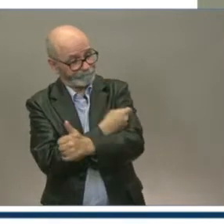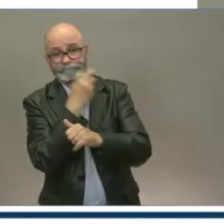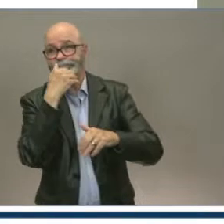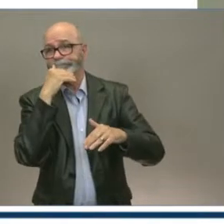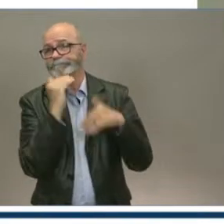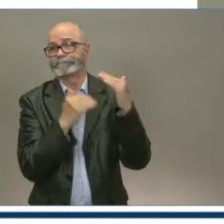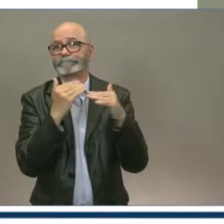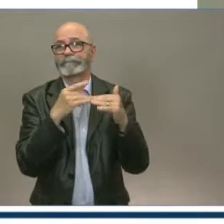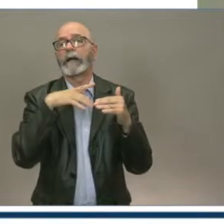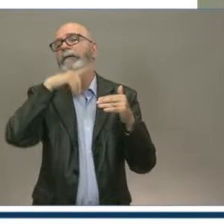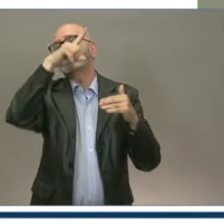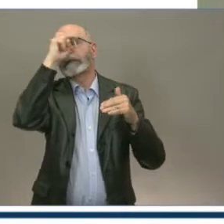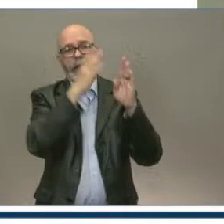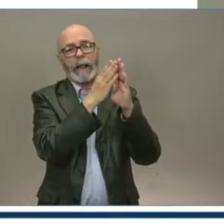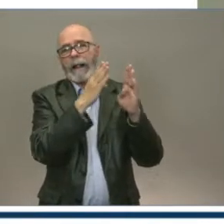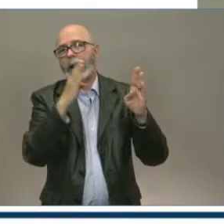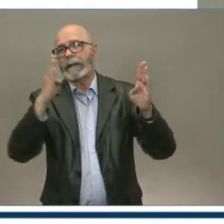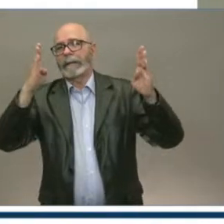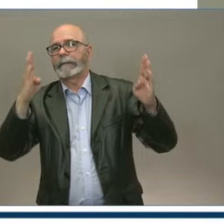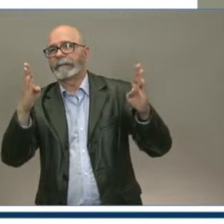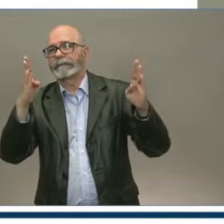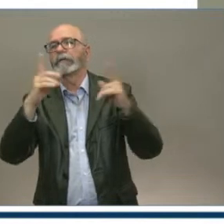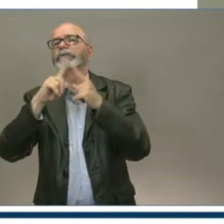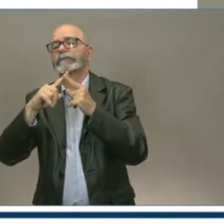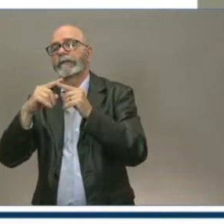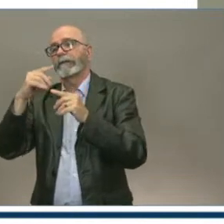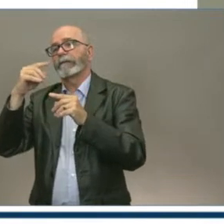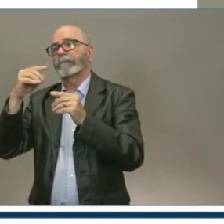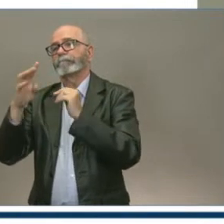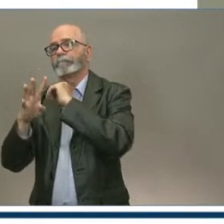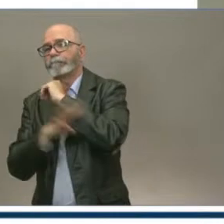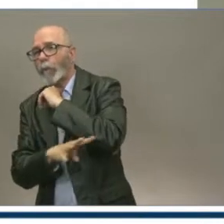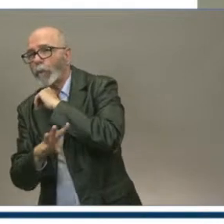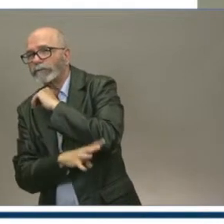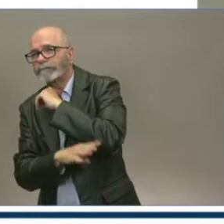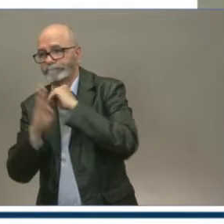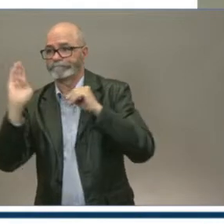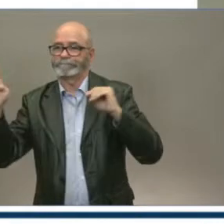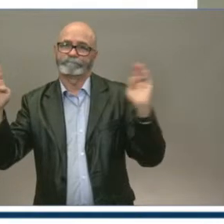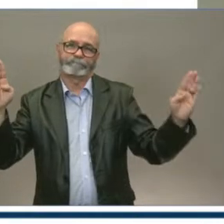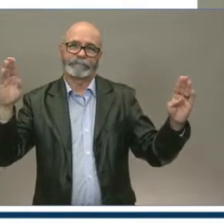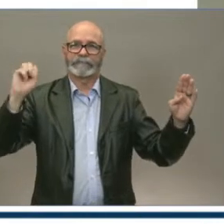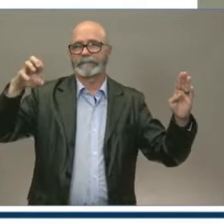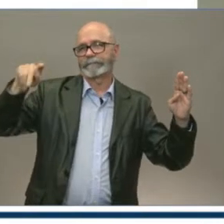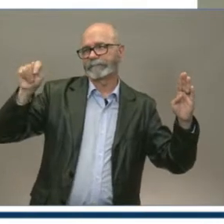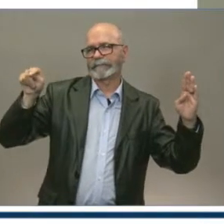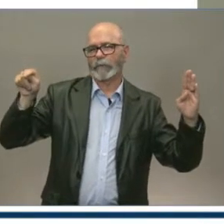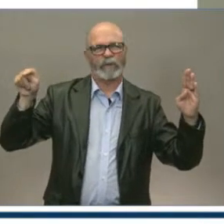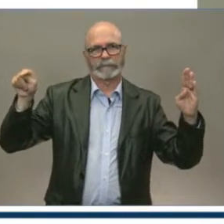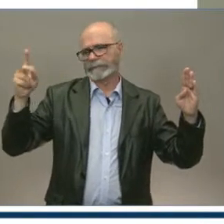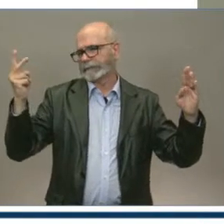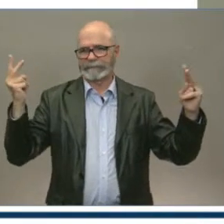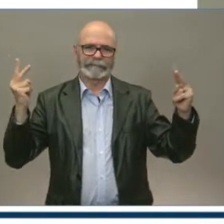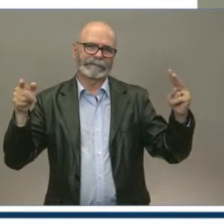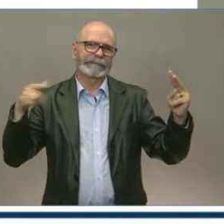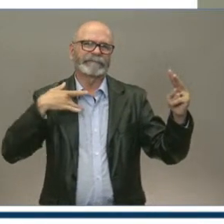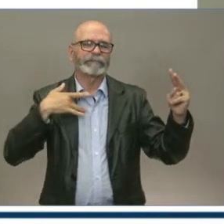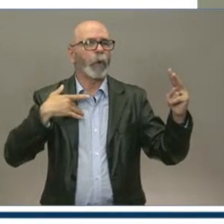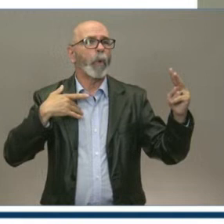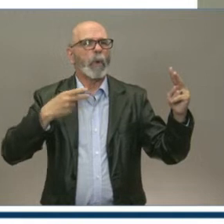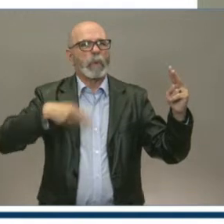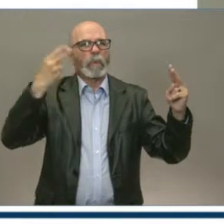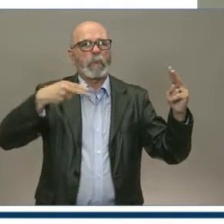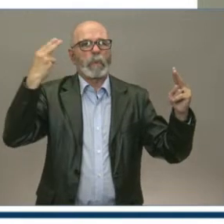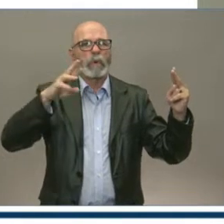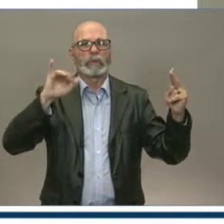September. And at the time, we said that because of some of the unique risks, that we were going to build a